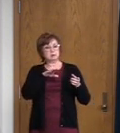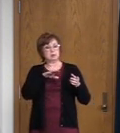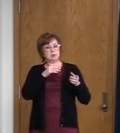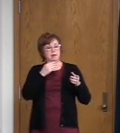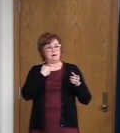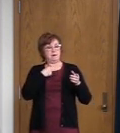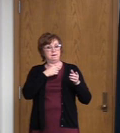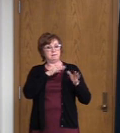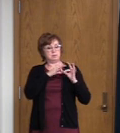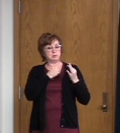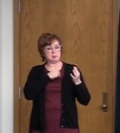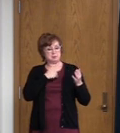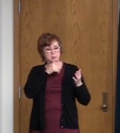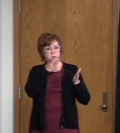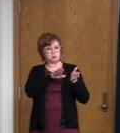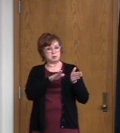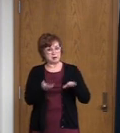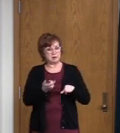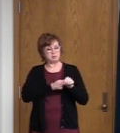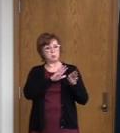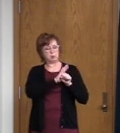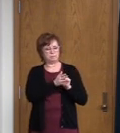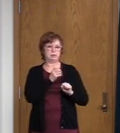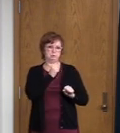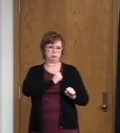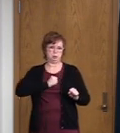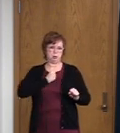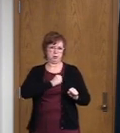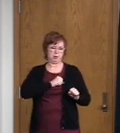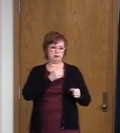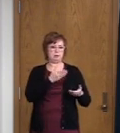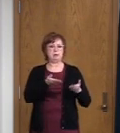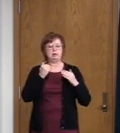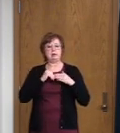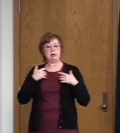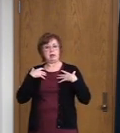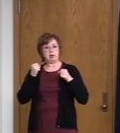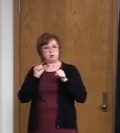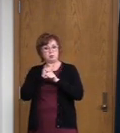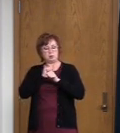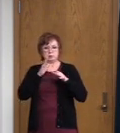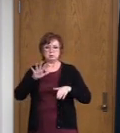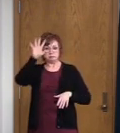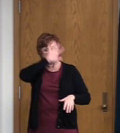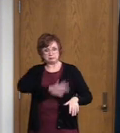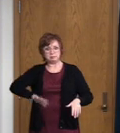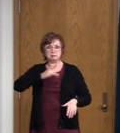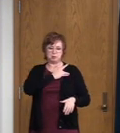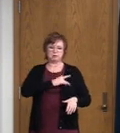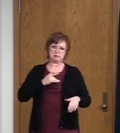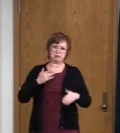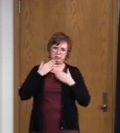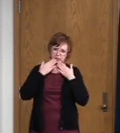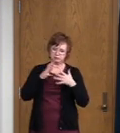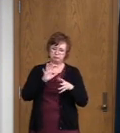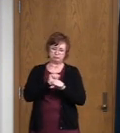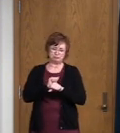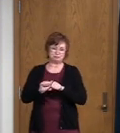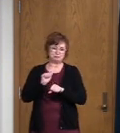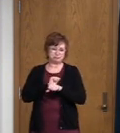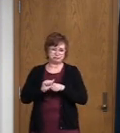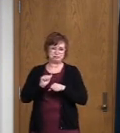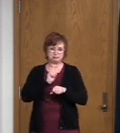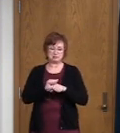week. I'd also like to take a moment again to acknowledge our healthcare workers across the province. As you know, the hospitalizations and fatalities from COVID, which